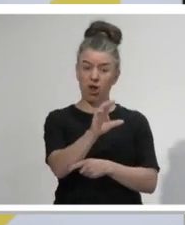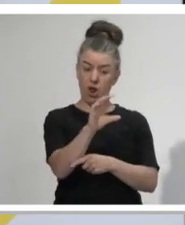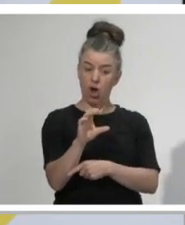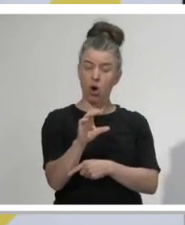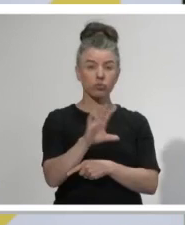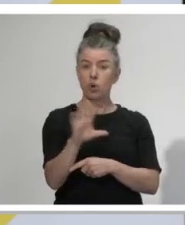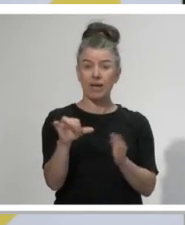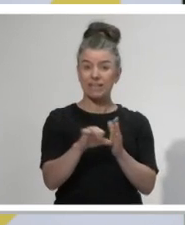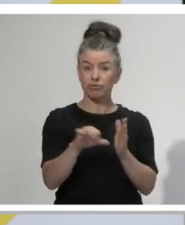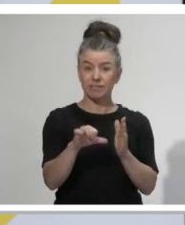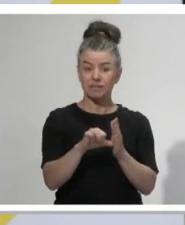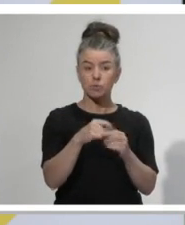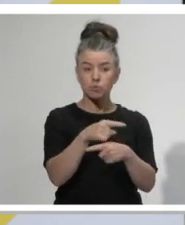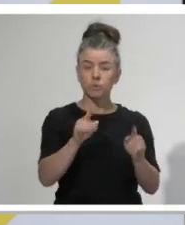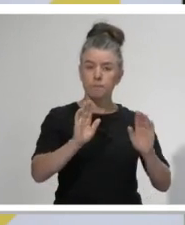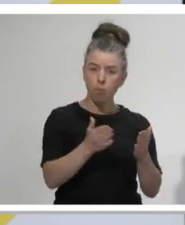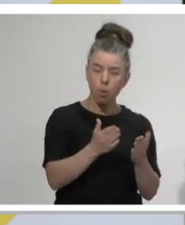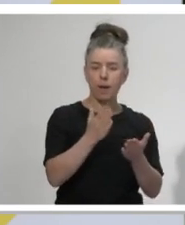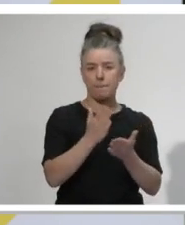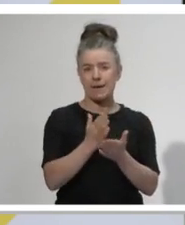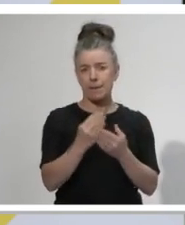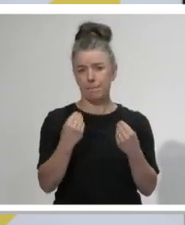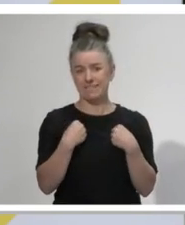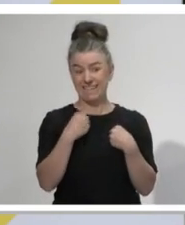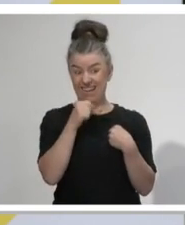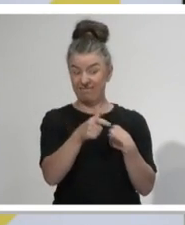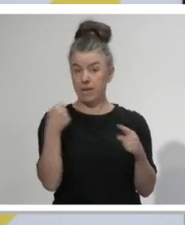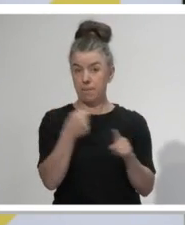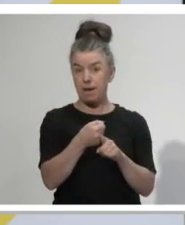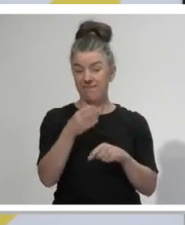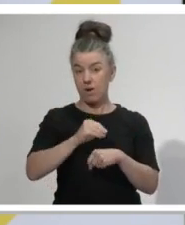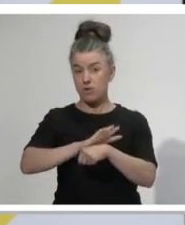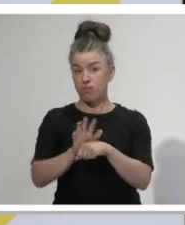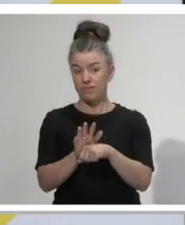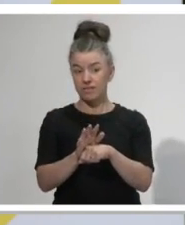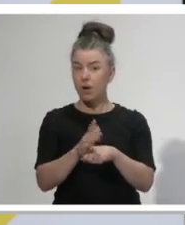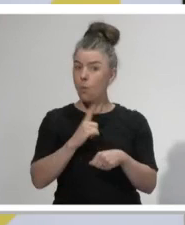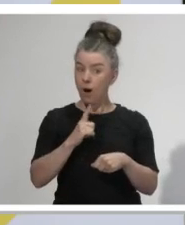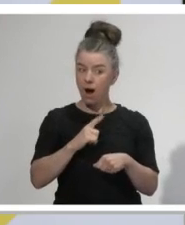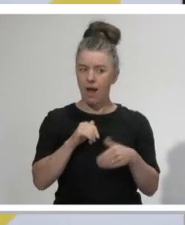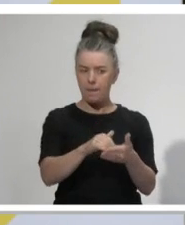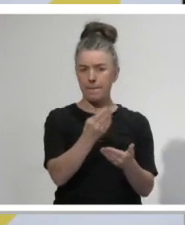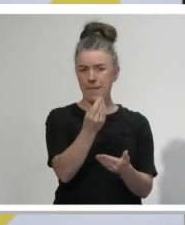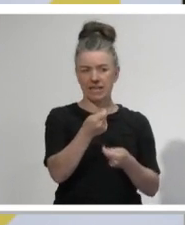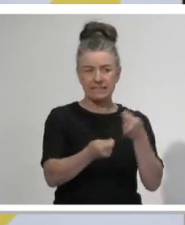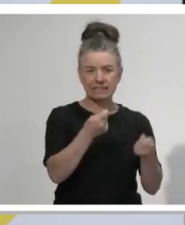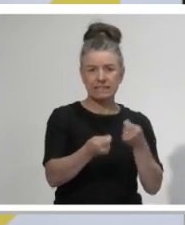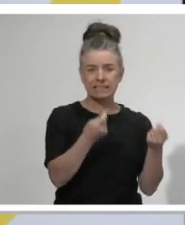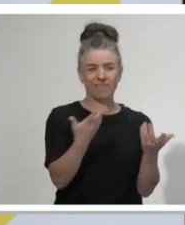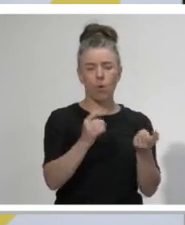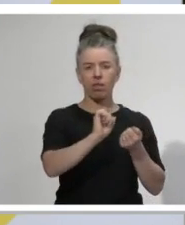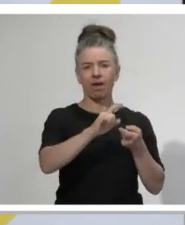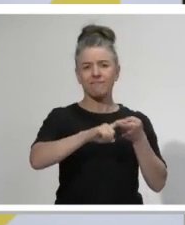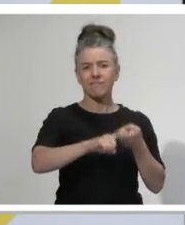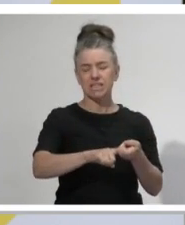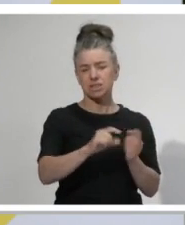businesses impacted by COVID-19 to support their immediate cash flow needs and meet fixed costs. Businesses with